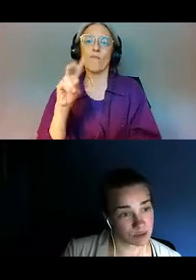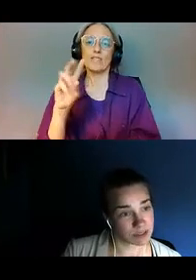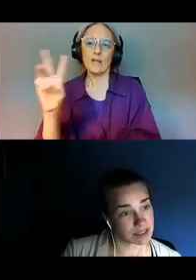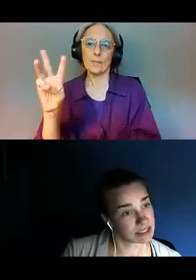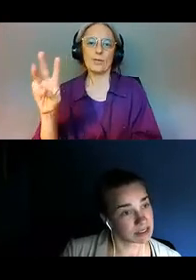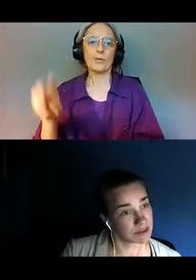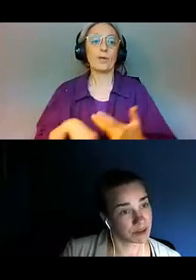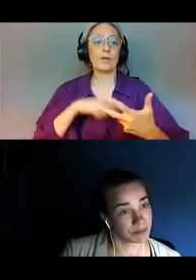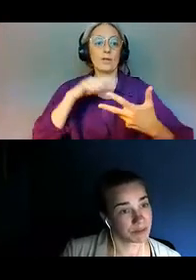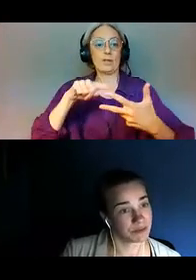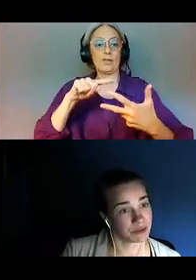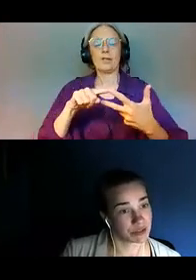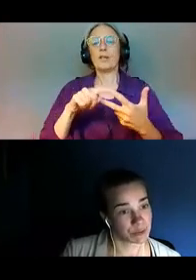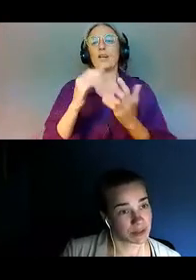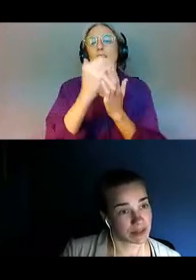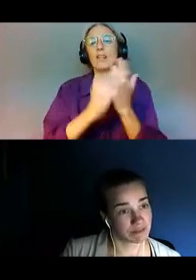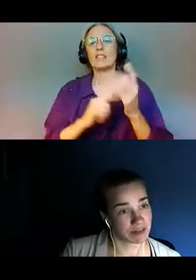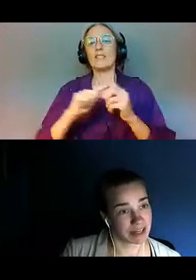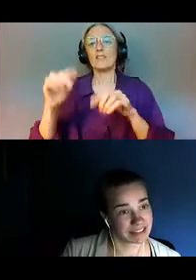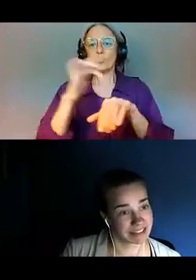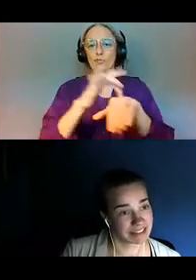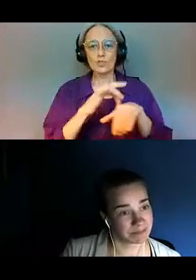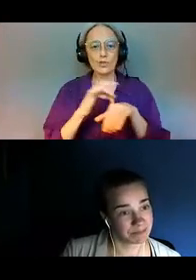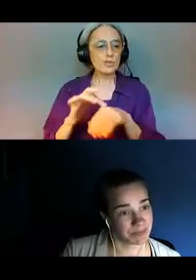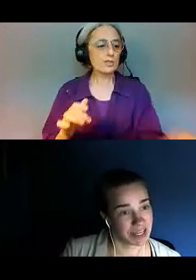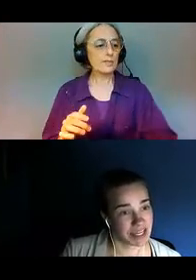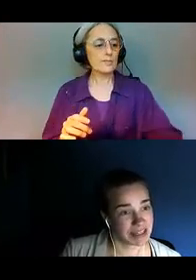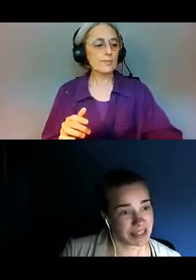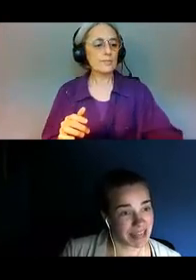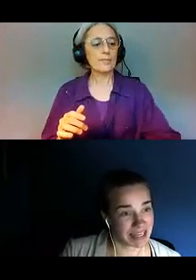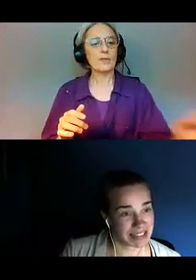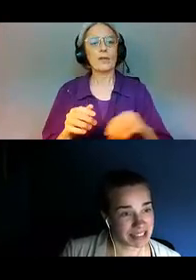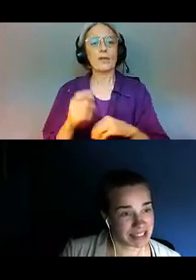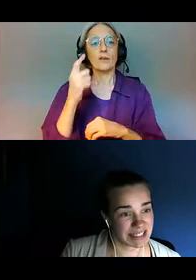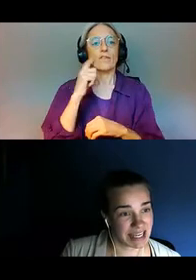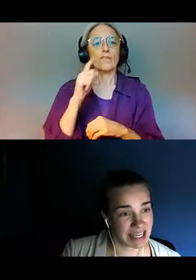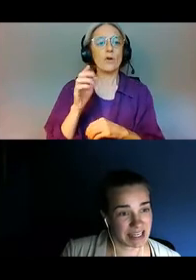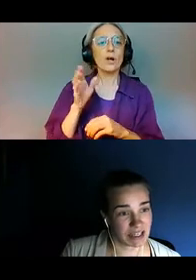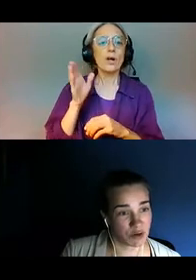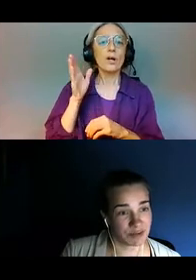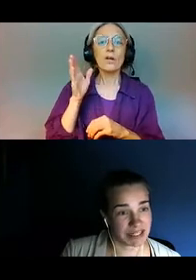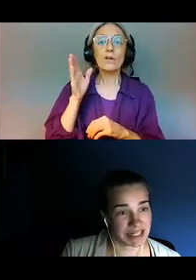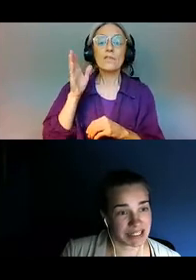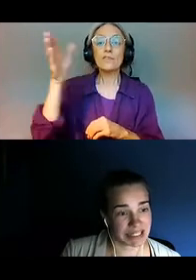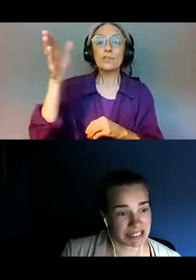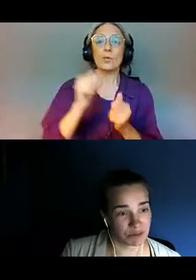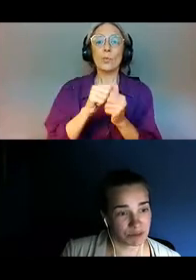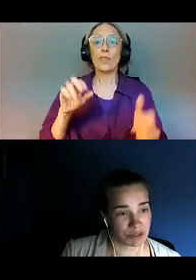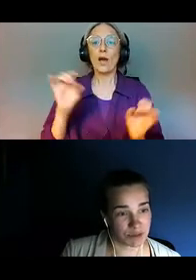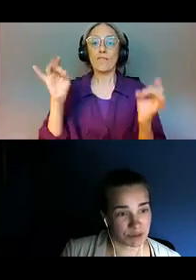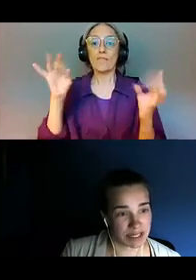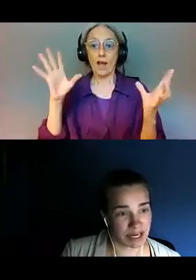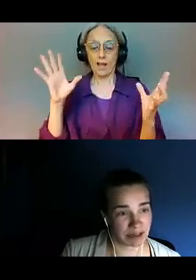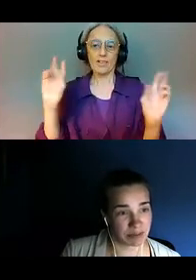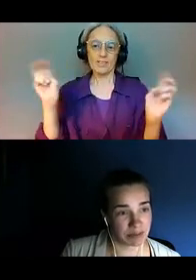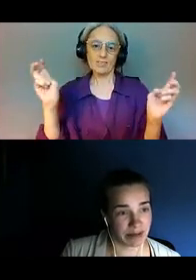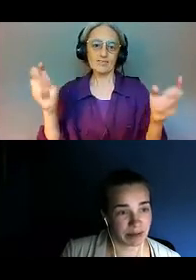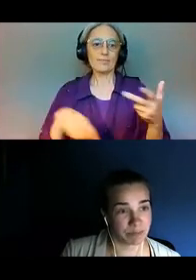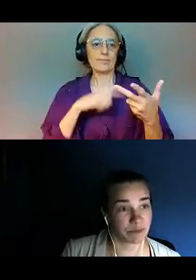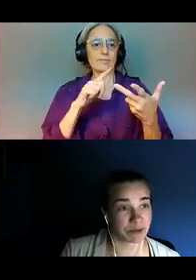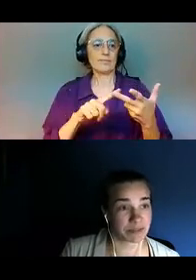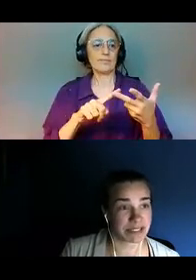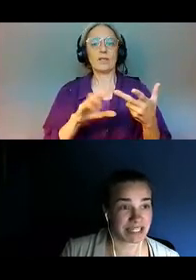a resource list from Futures Without Violence. The last is a COVID-19 resource